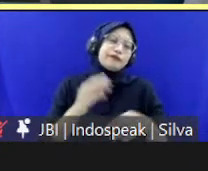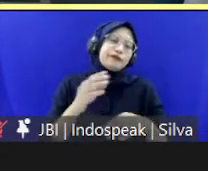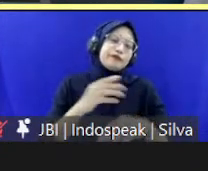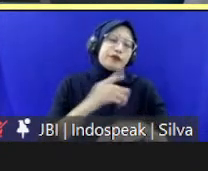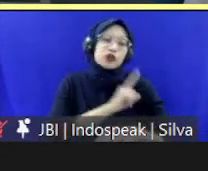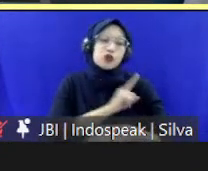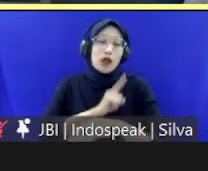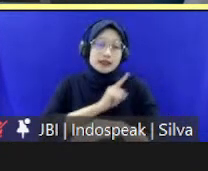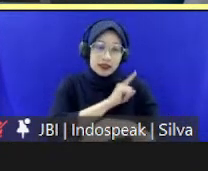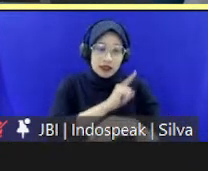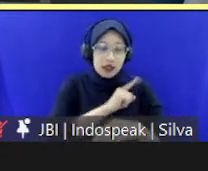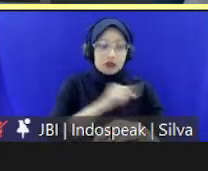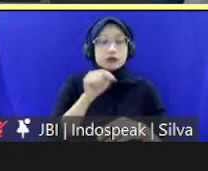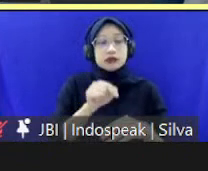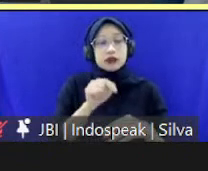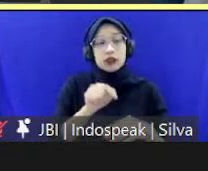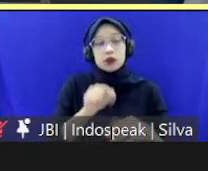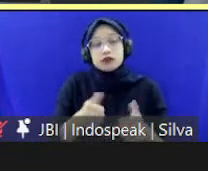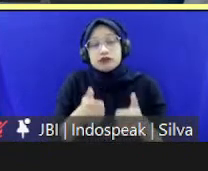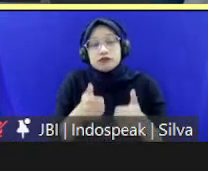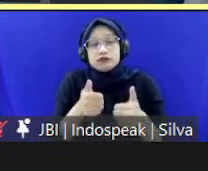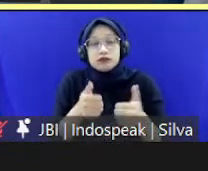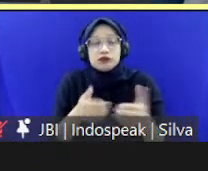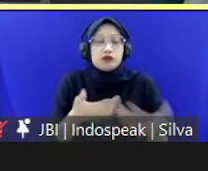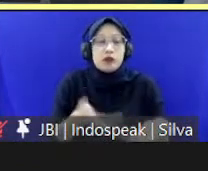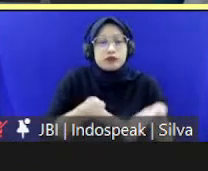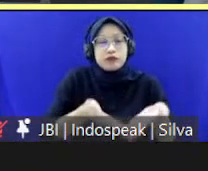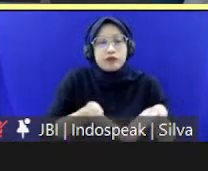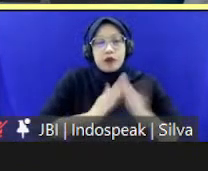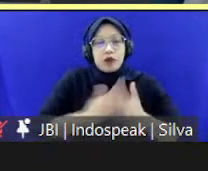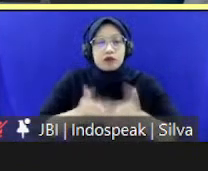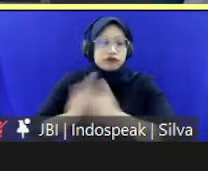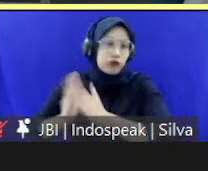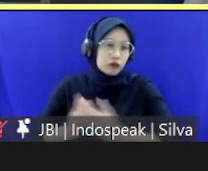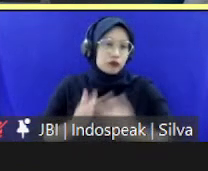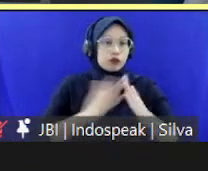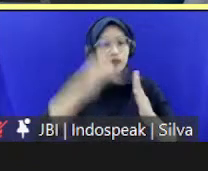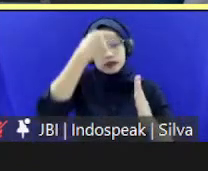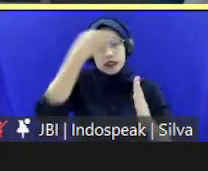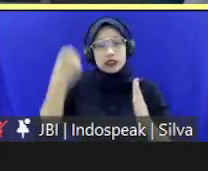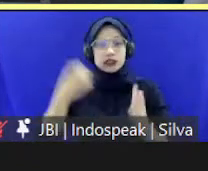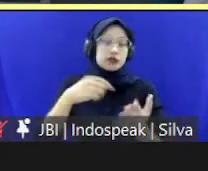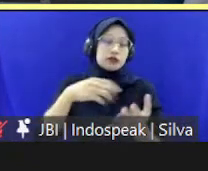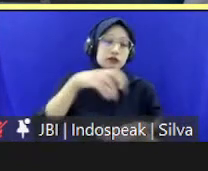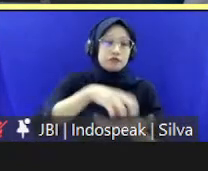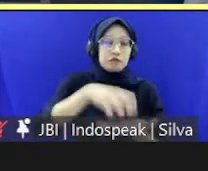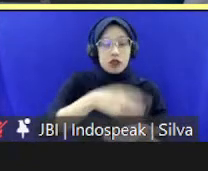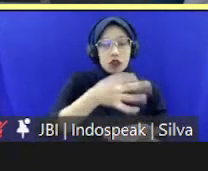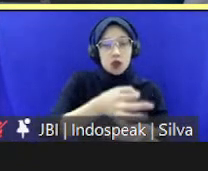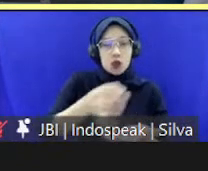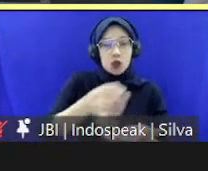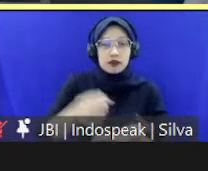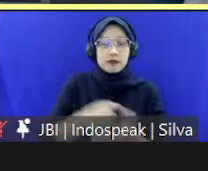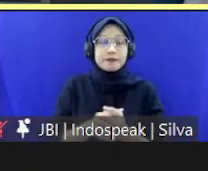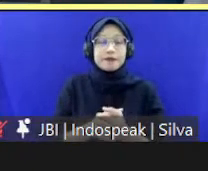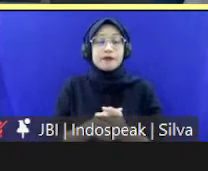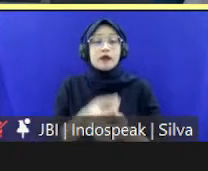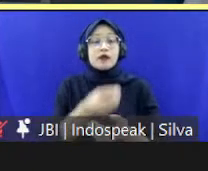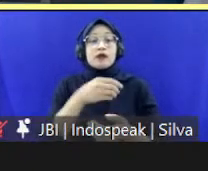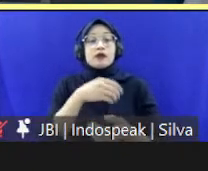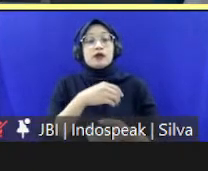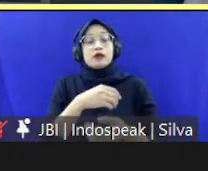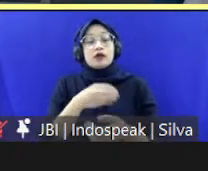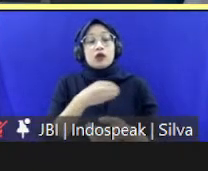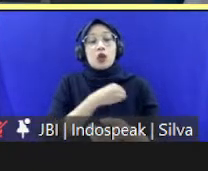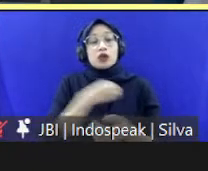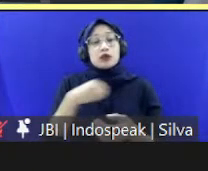areas. So we are not clear with the objective of the policy. And then the other thing is the foreign medical specialist is likely